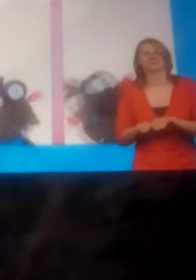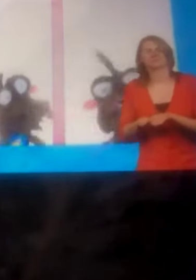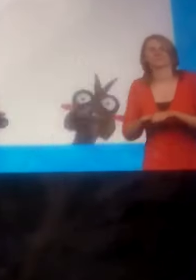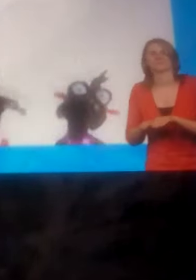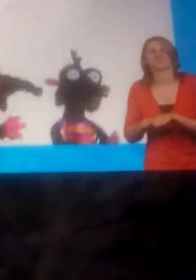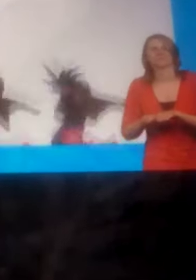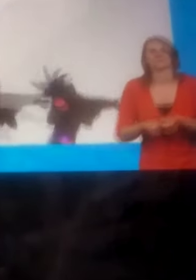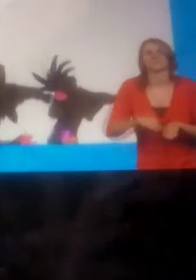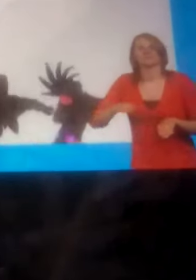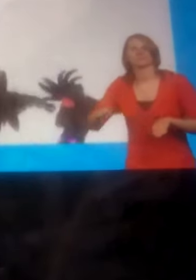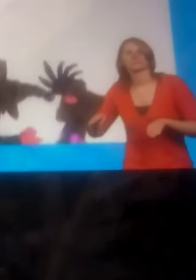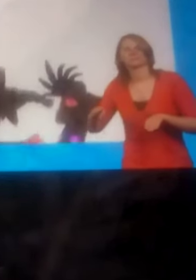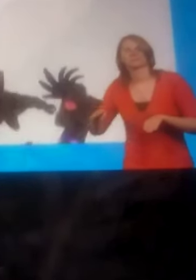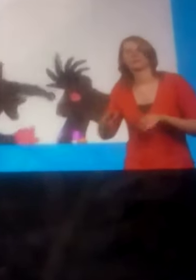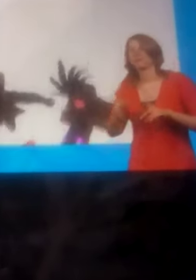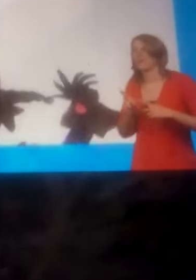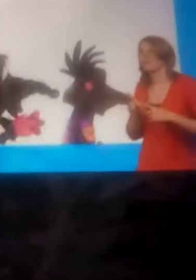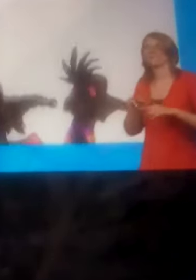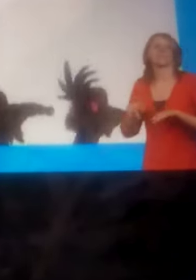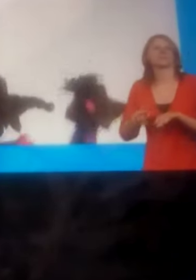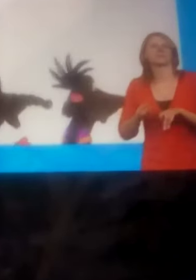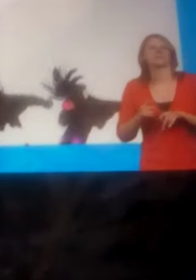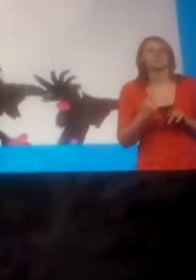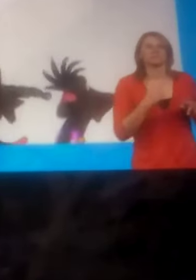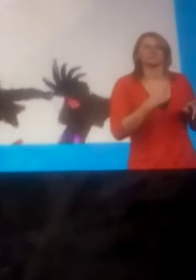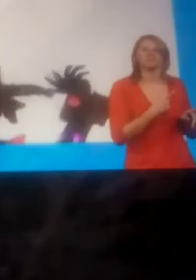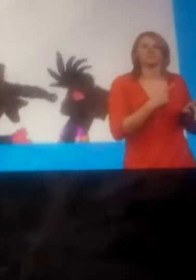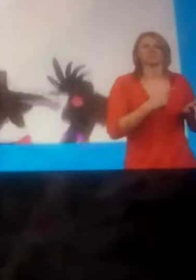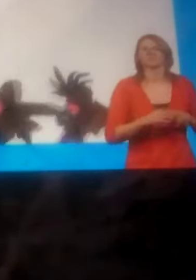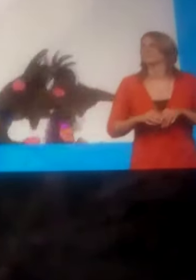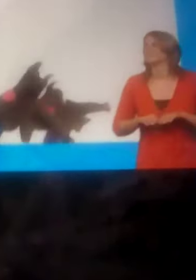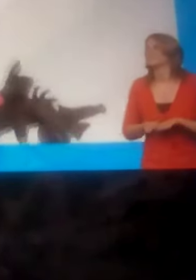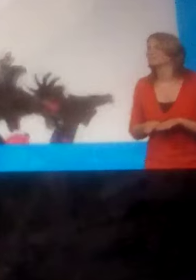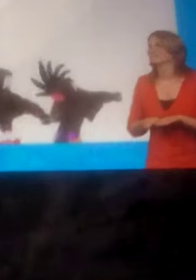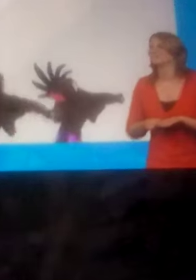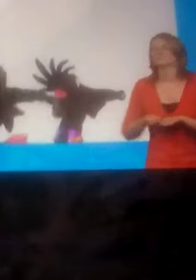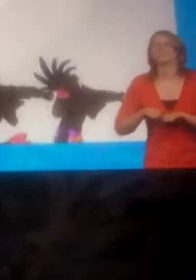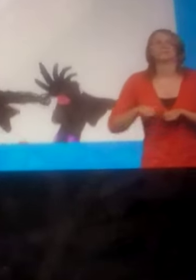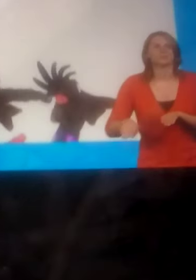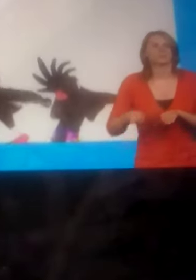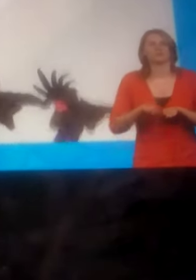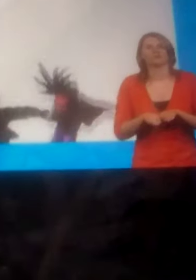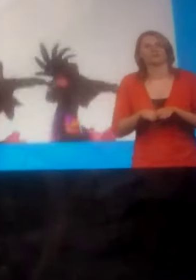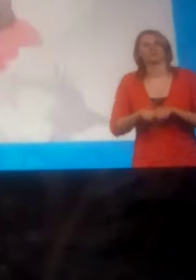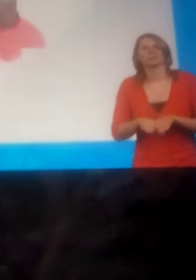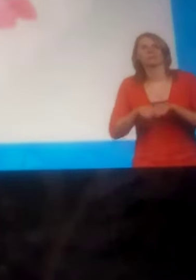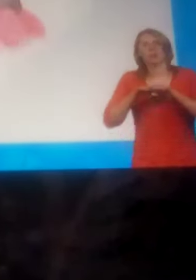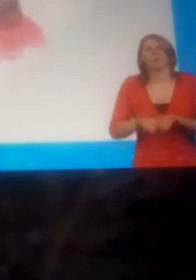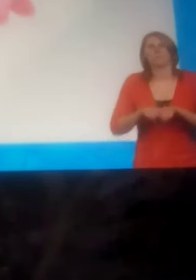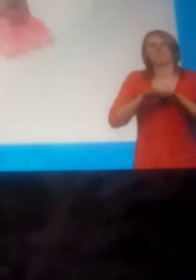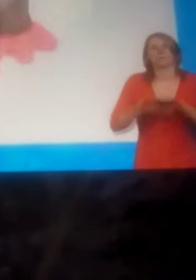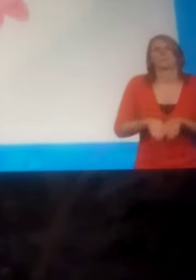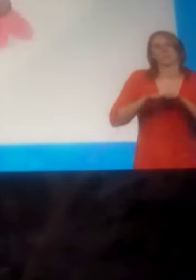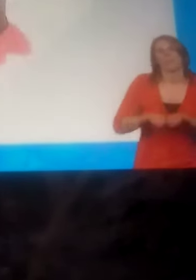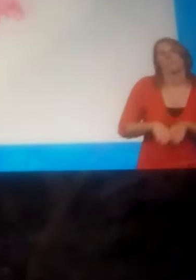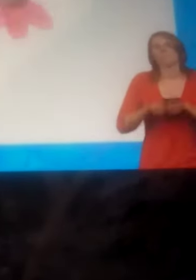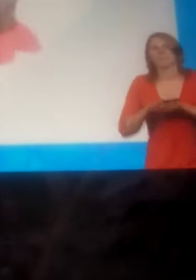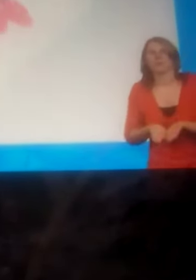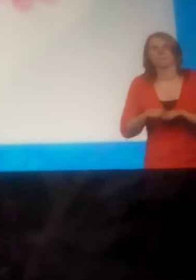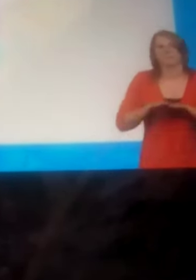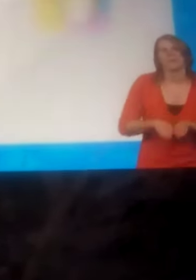Turn it out. To the left. Take it back now, y'all. Five hops this time. Hop